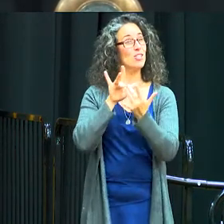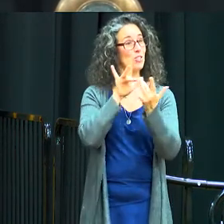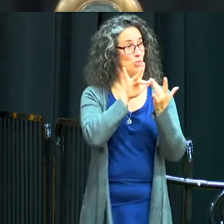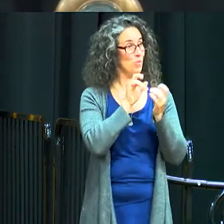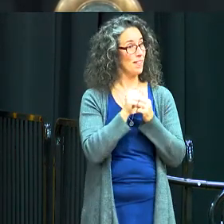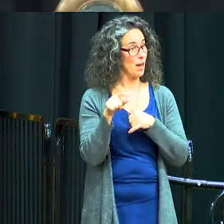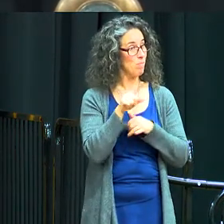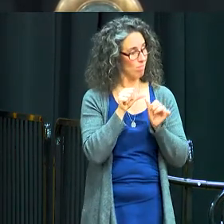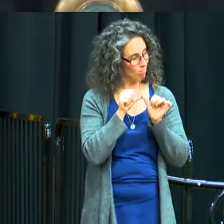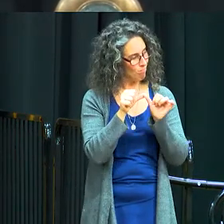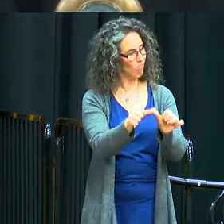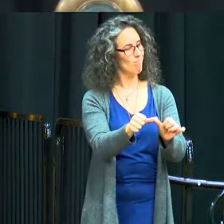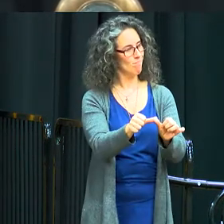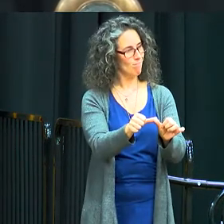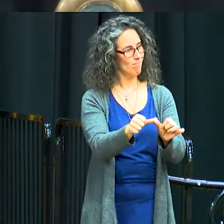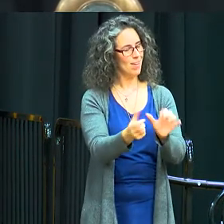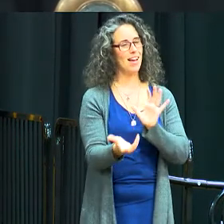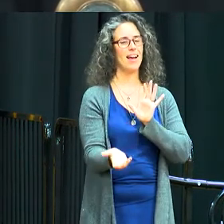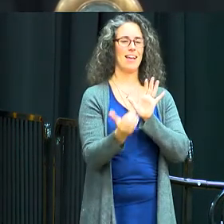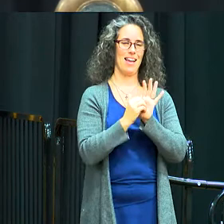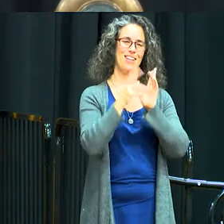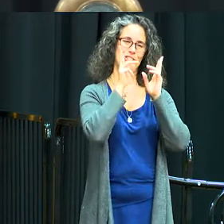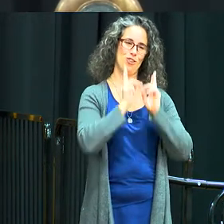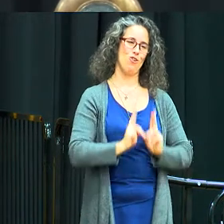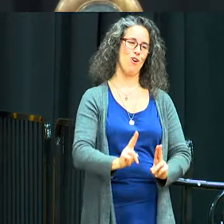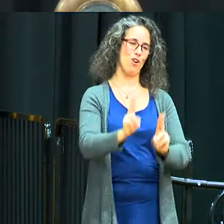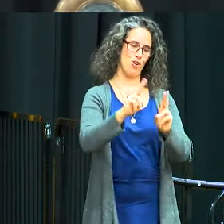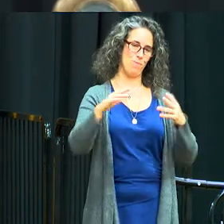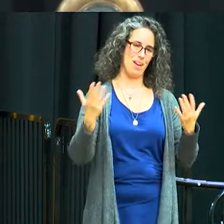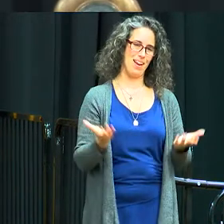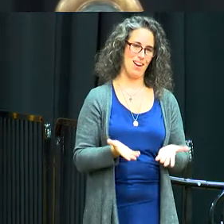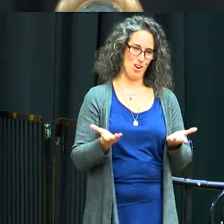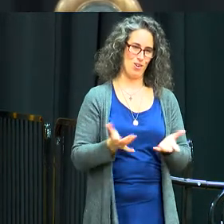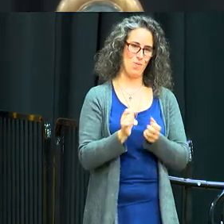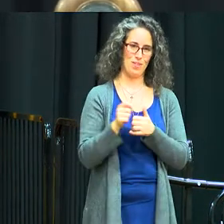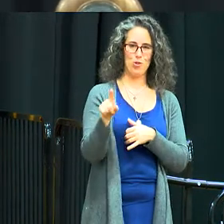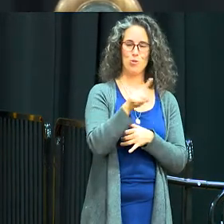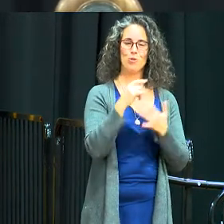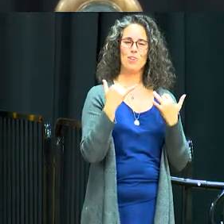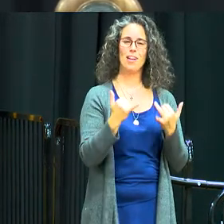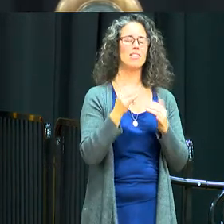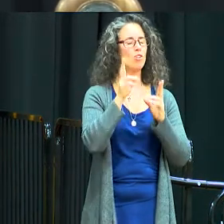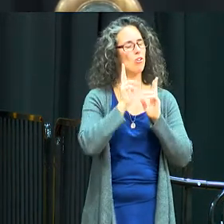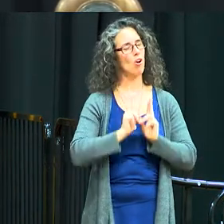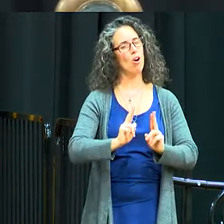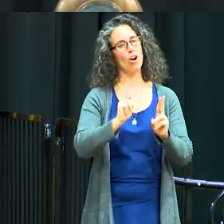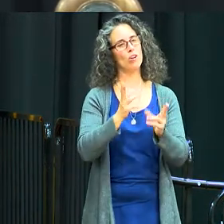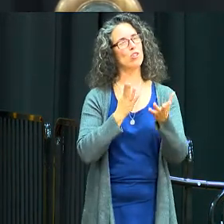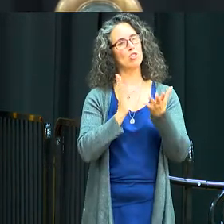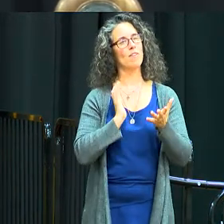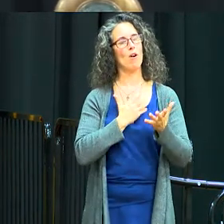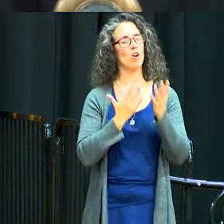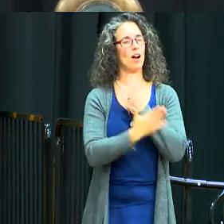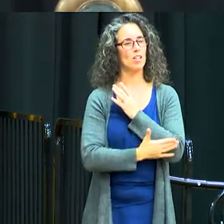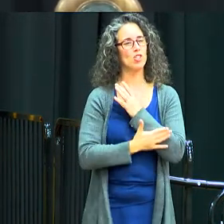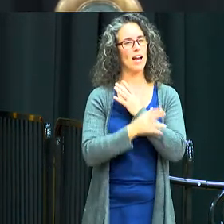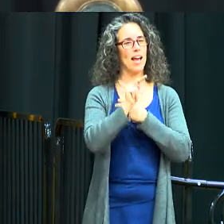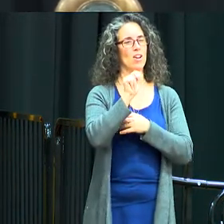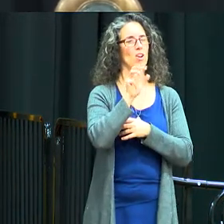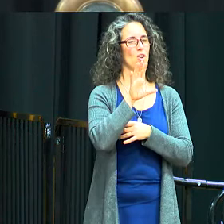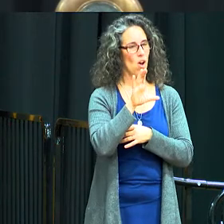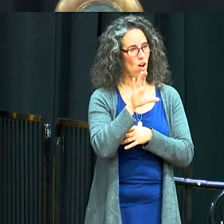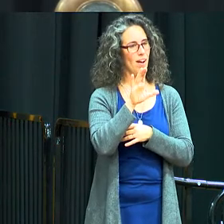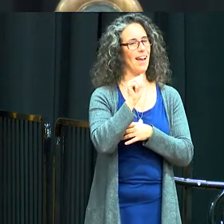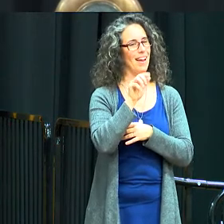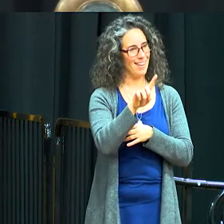them. Again, it's an honor to be here today. It's an honor to serve our country every day at NOC AD. And I really